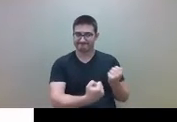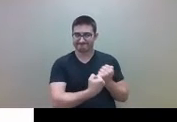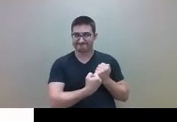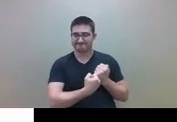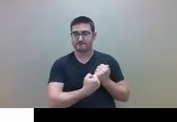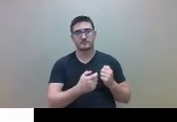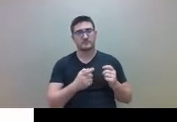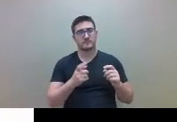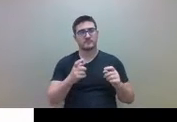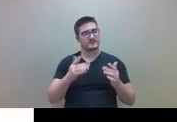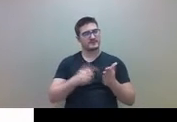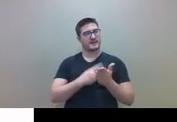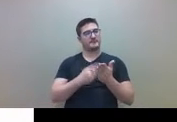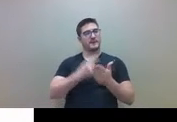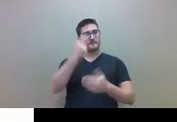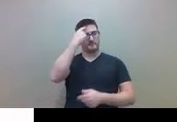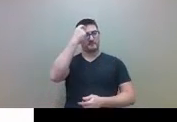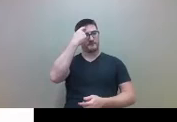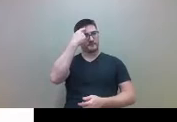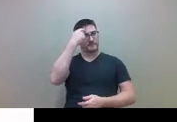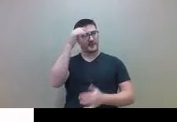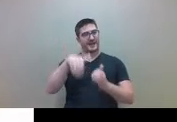our thinking.